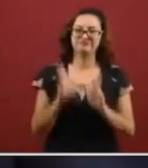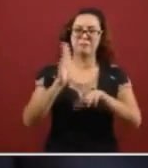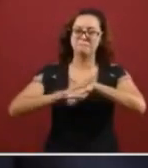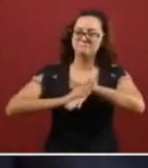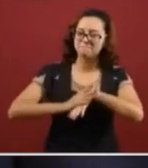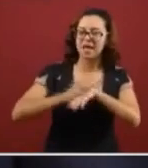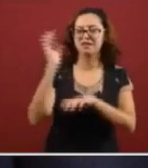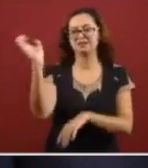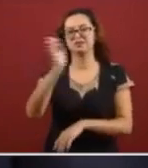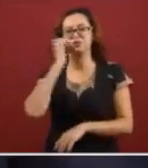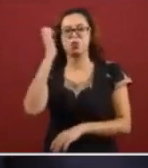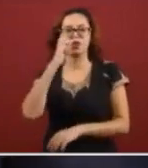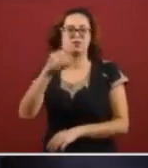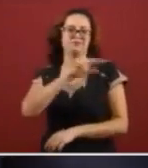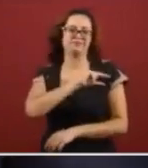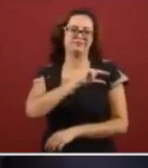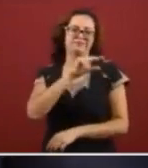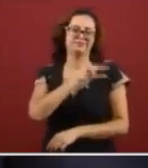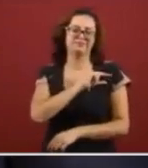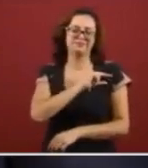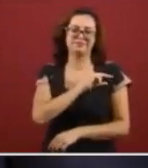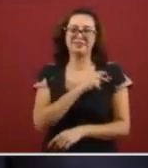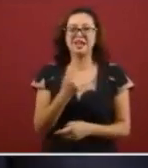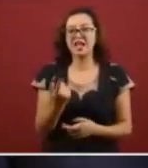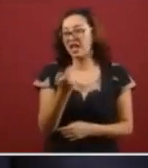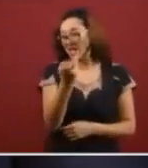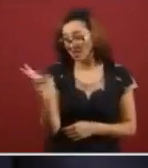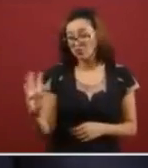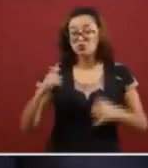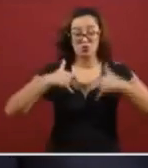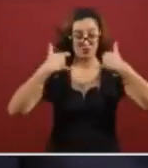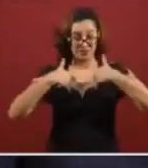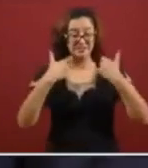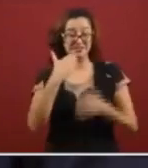private education, that they study,